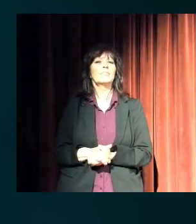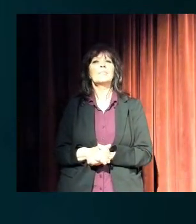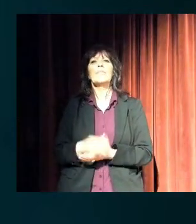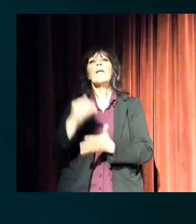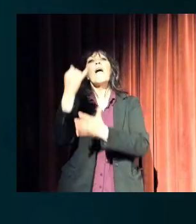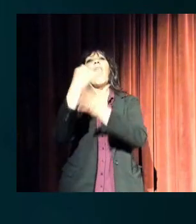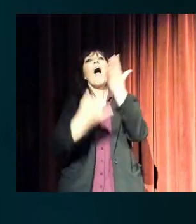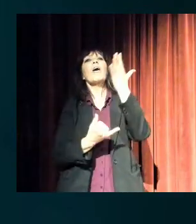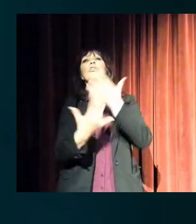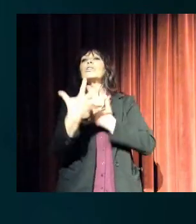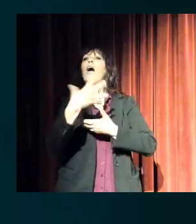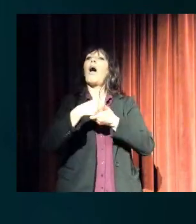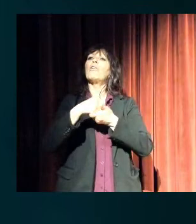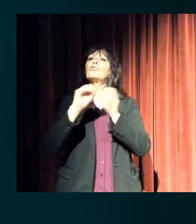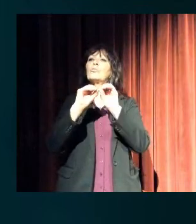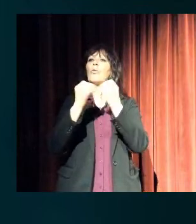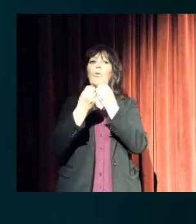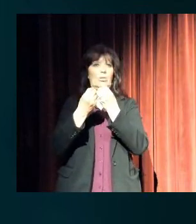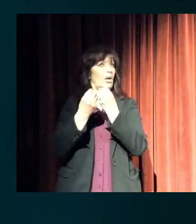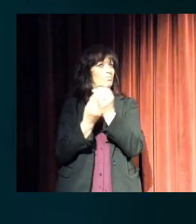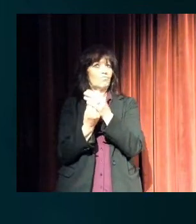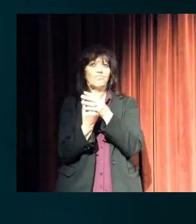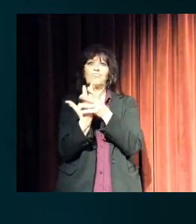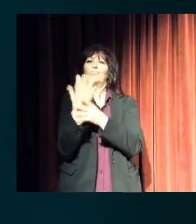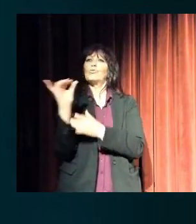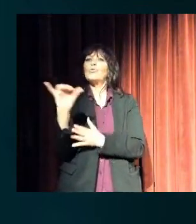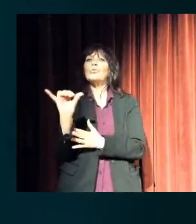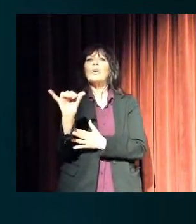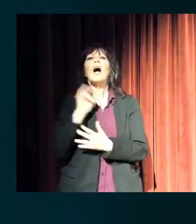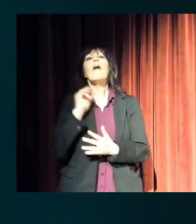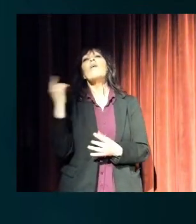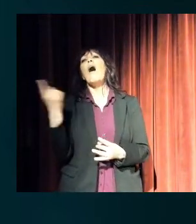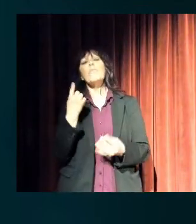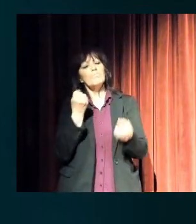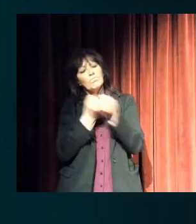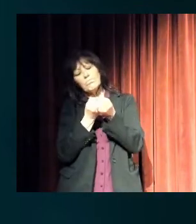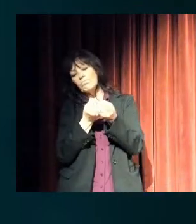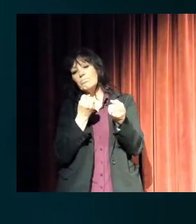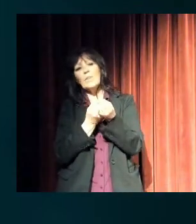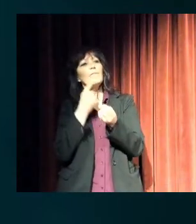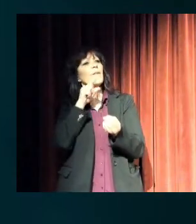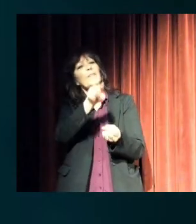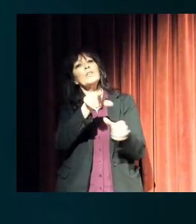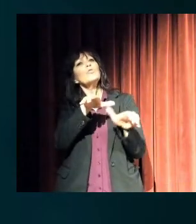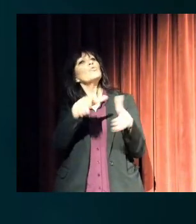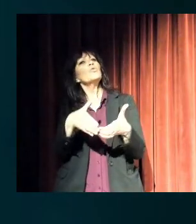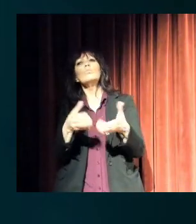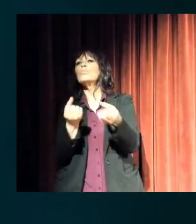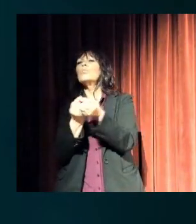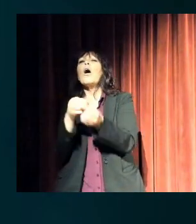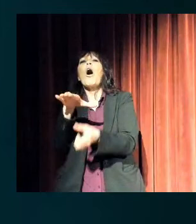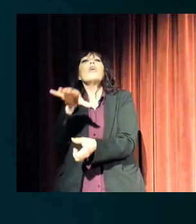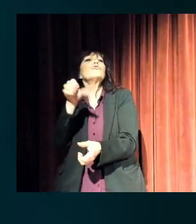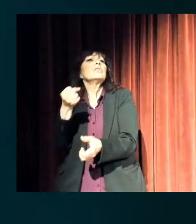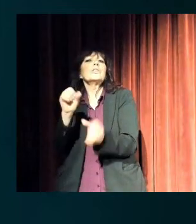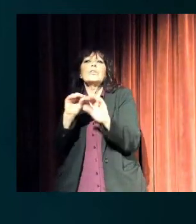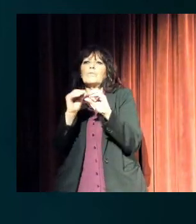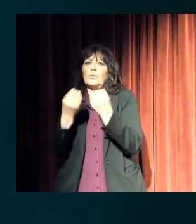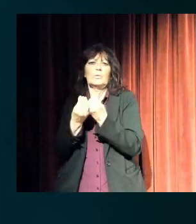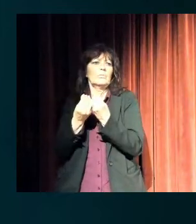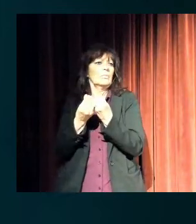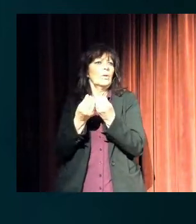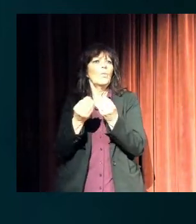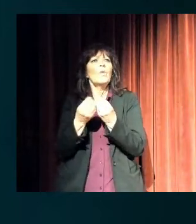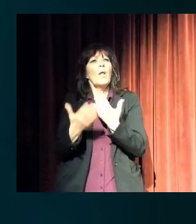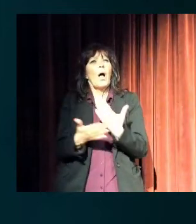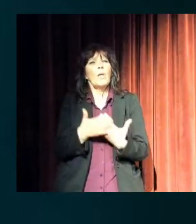Arts and cultural organizations are also flourishing. I've always been a staunch advocate for these groups, supporting hundreds of organizations